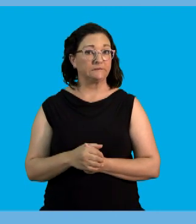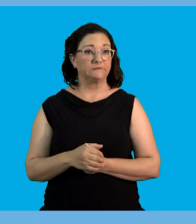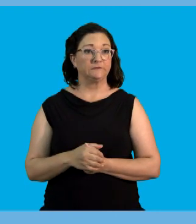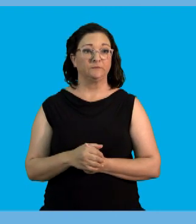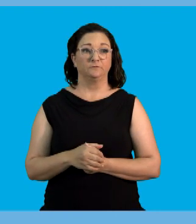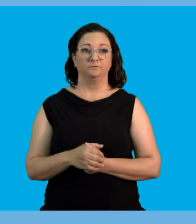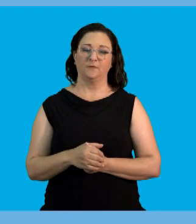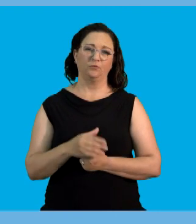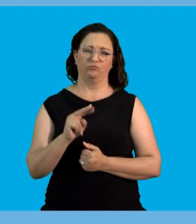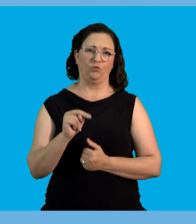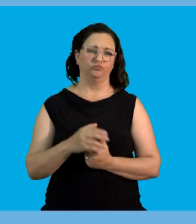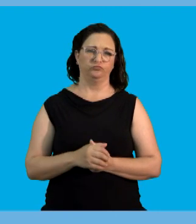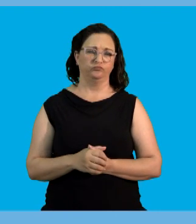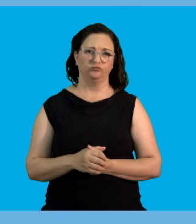expanded?